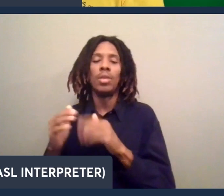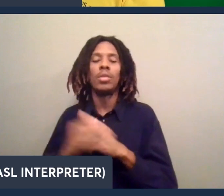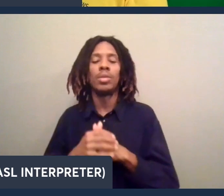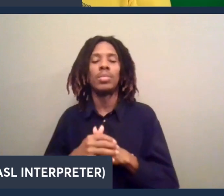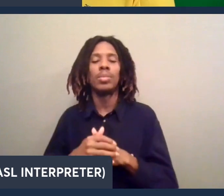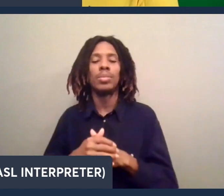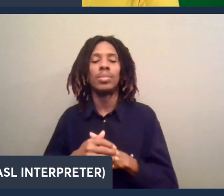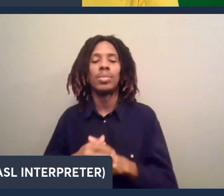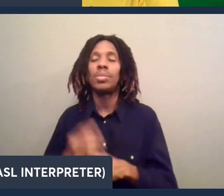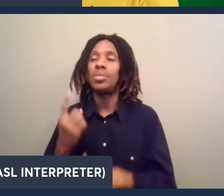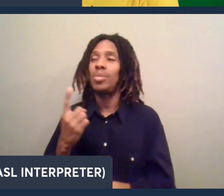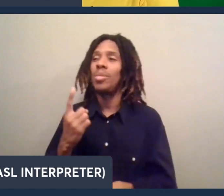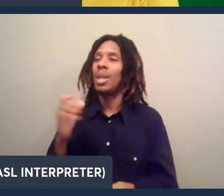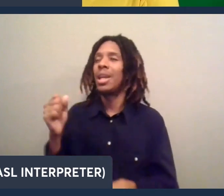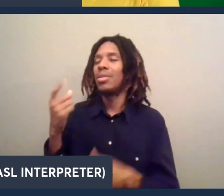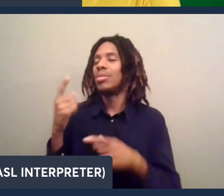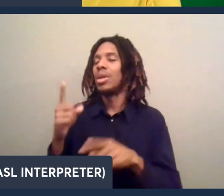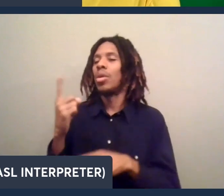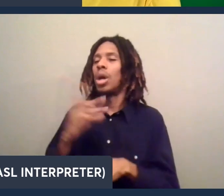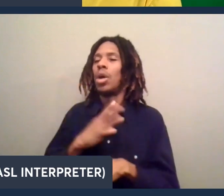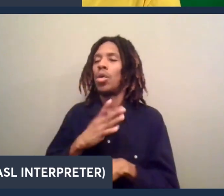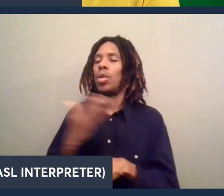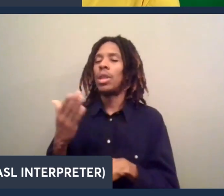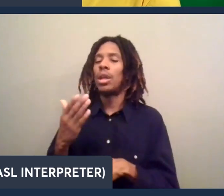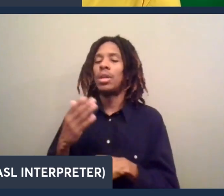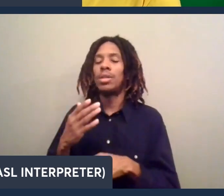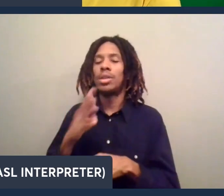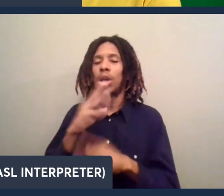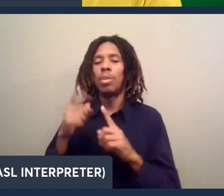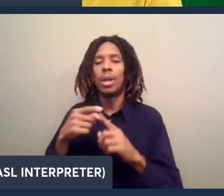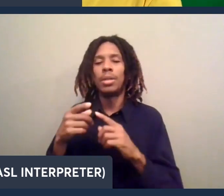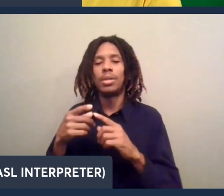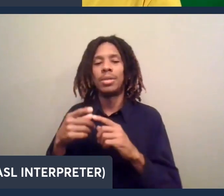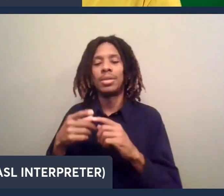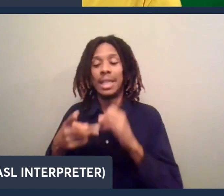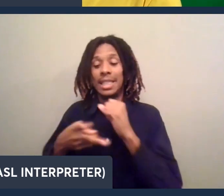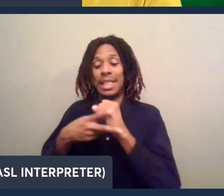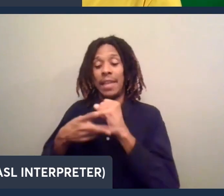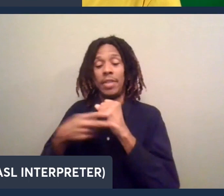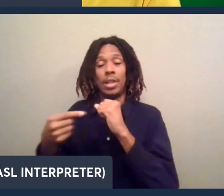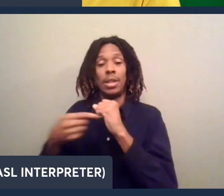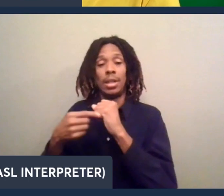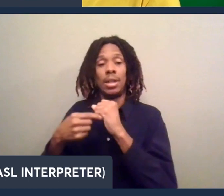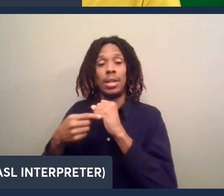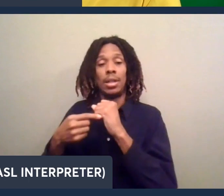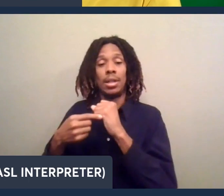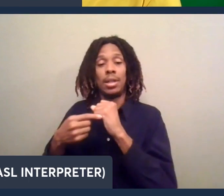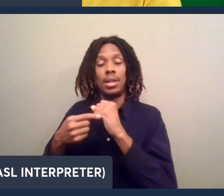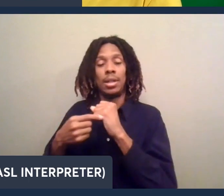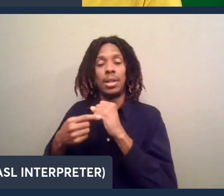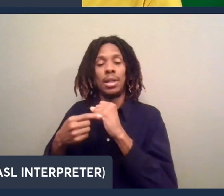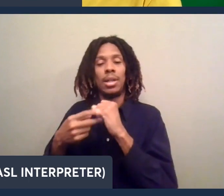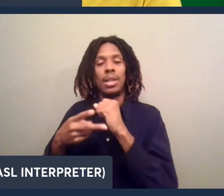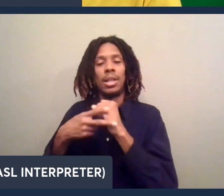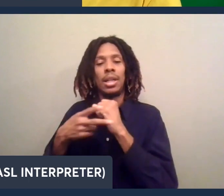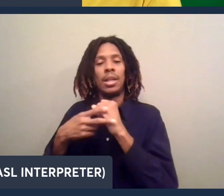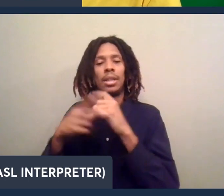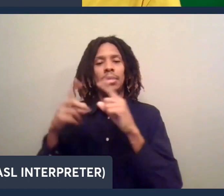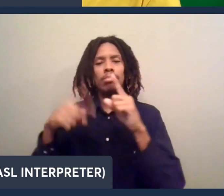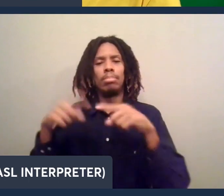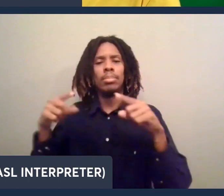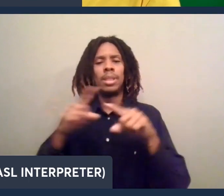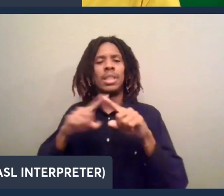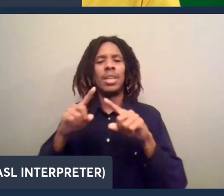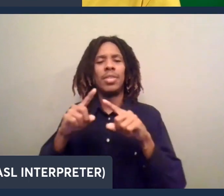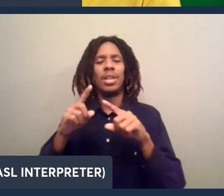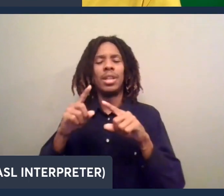other cool thing about, you know, when we're talking about saving things, the other cool thing is also saving on, you know, different services, saving on compute,